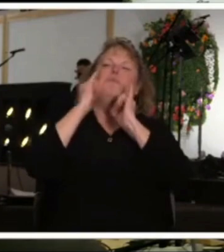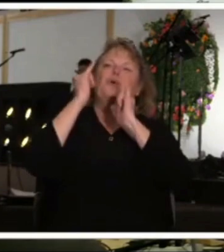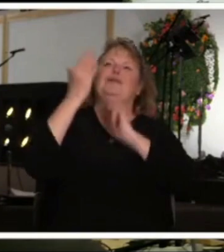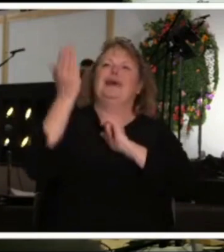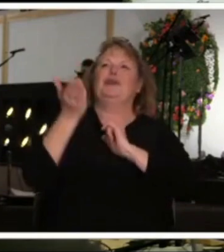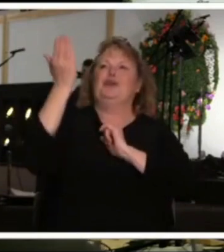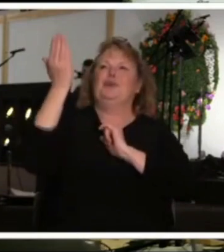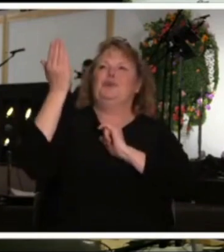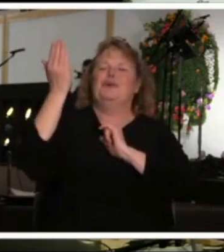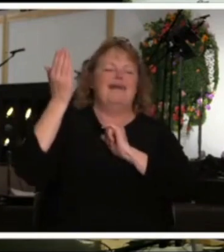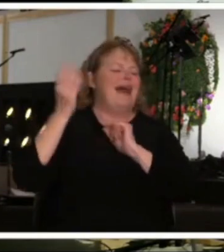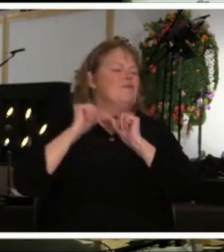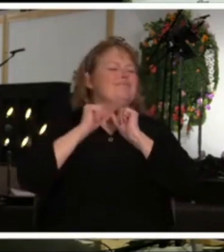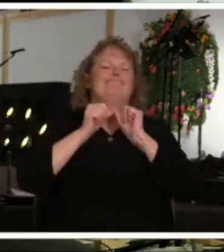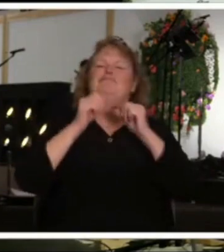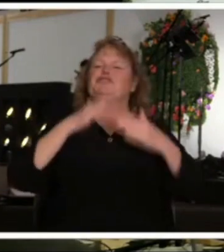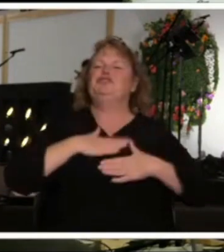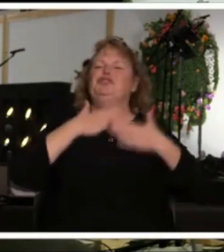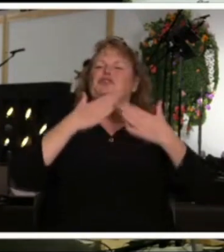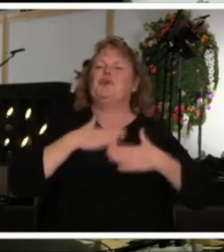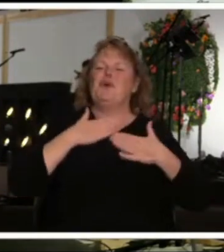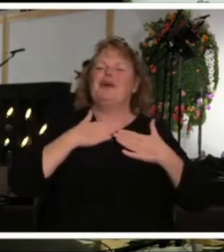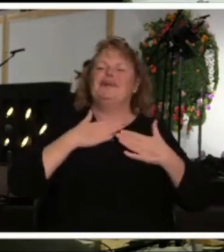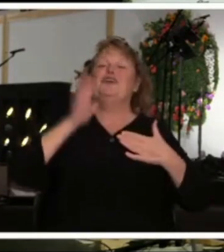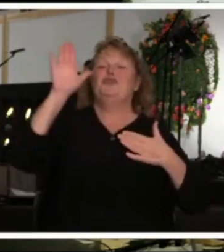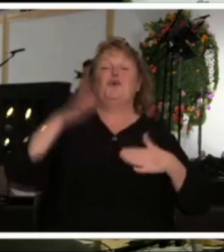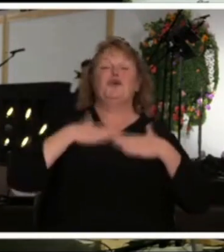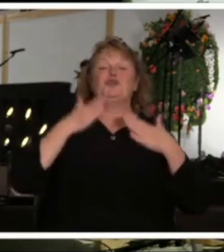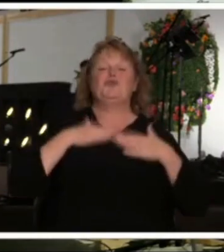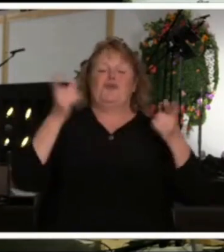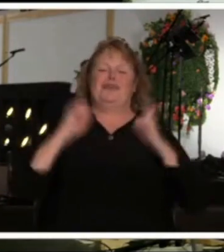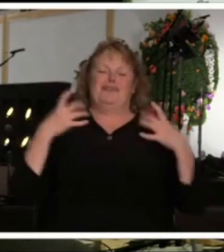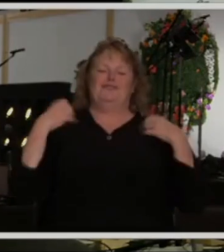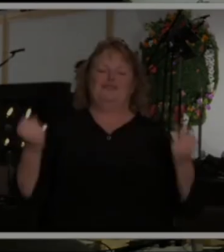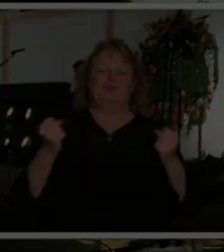the joy of the Lord, for that is our strength. In Jesus' name we pray. Amen.